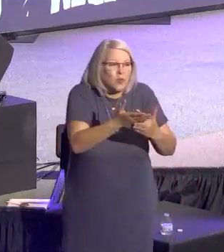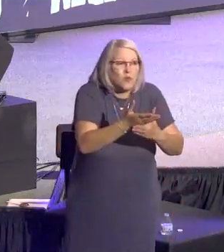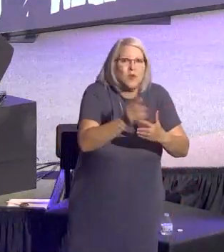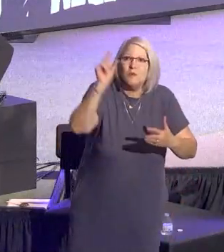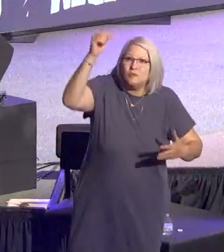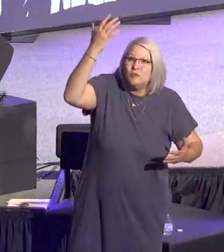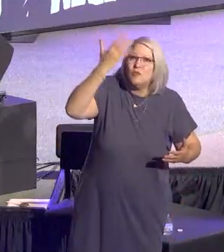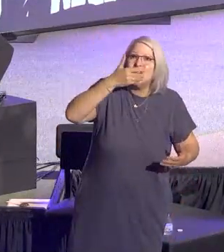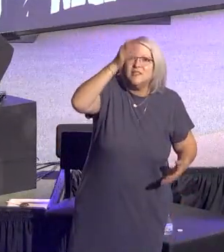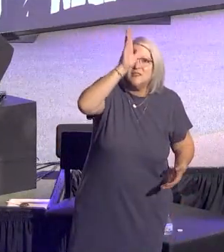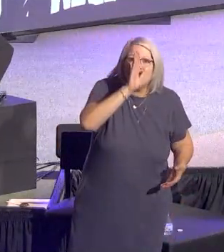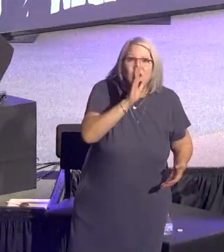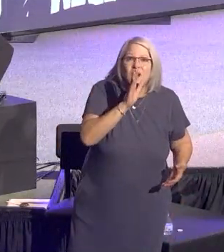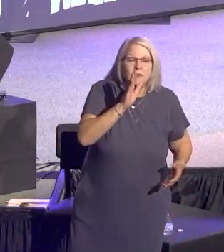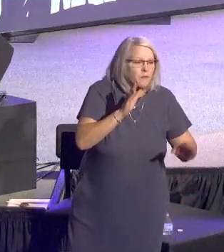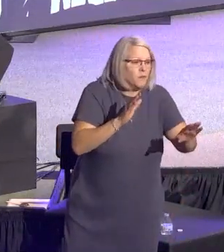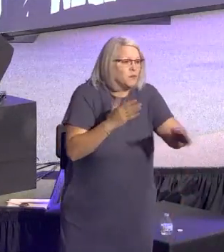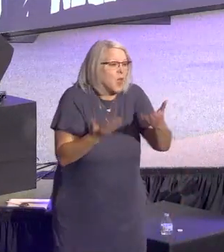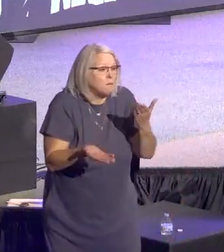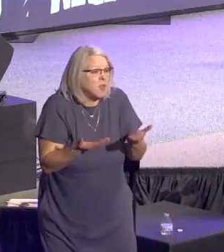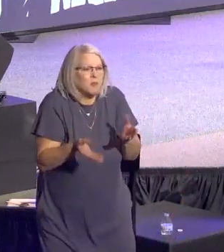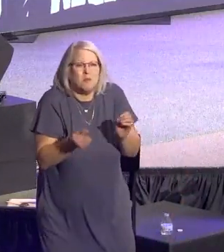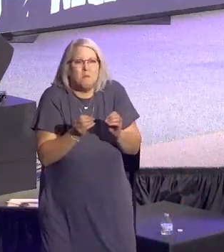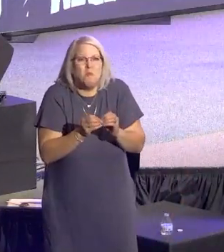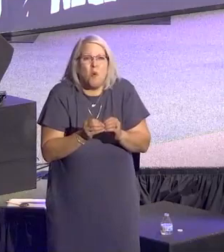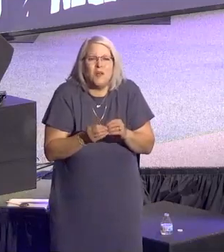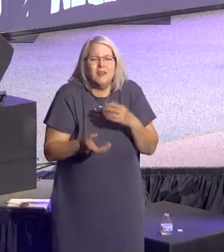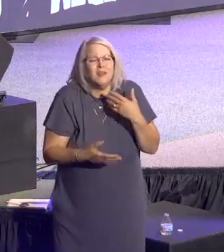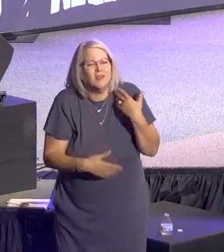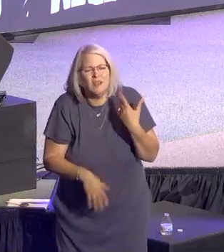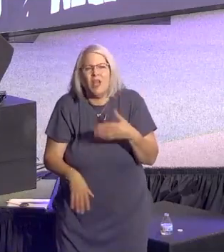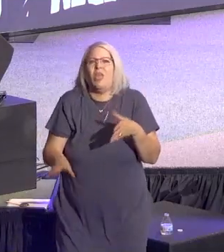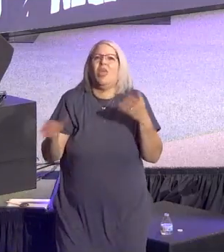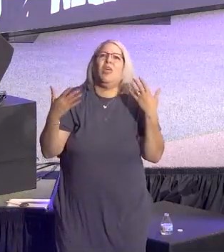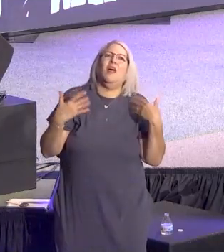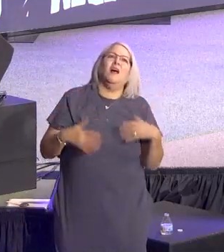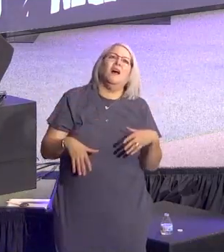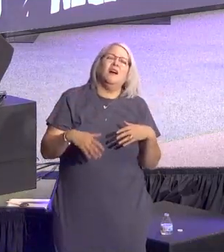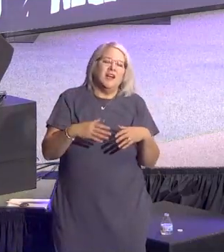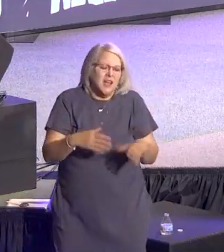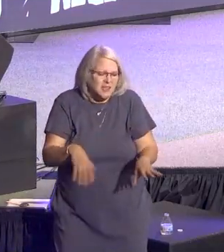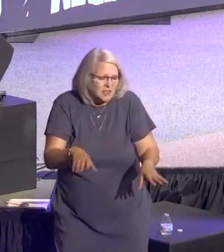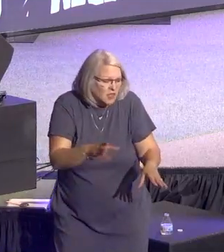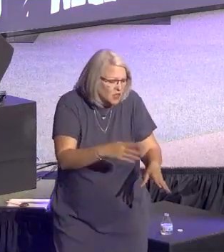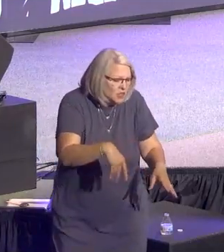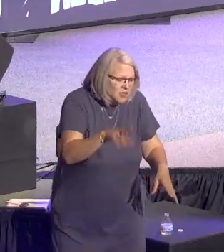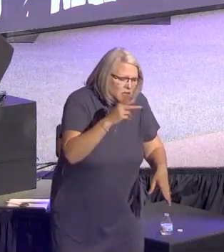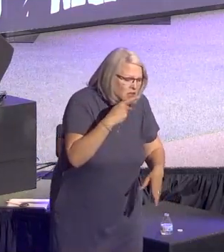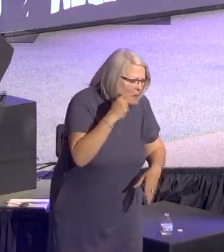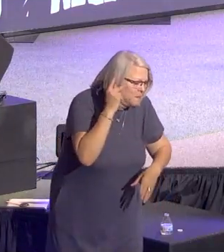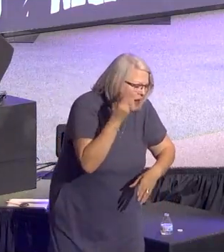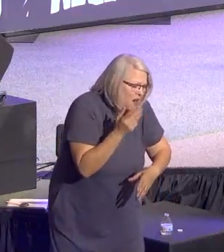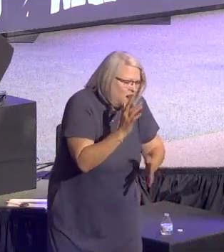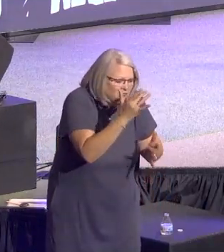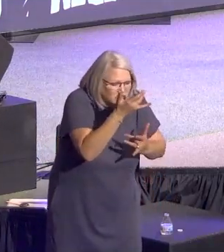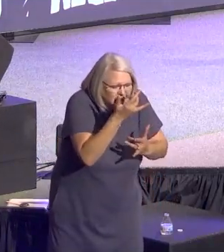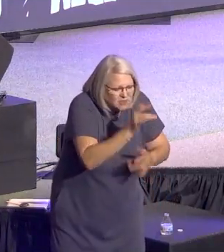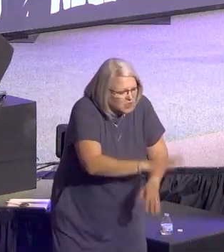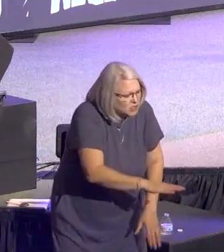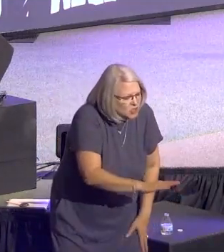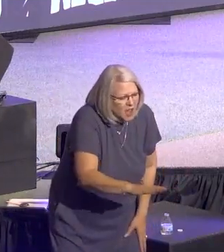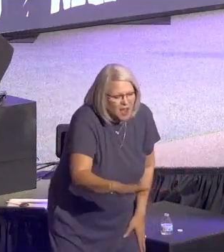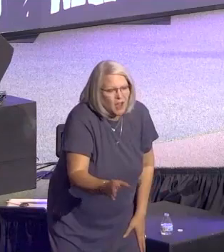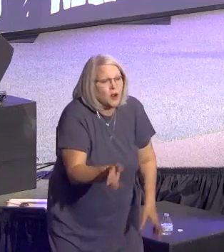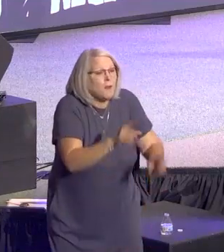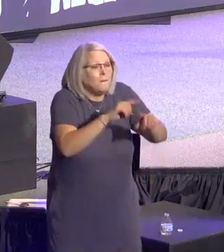the grace of God. It may be more than you can do or more than you can take to take care of that sick child that you are dealing with right now, but